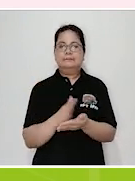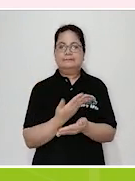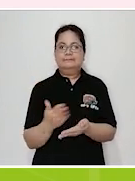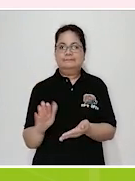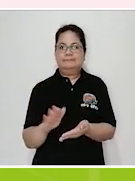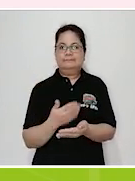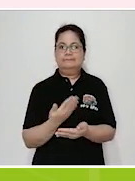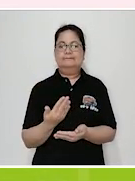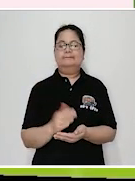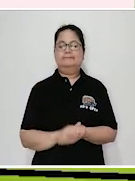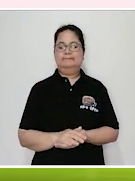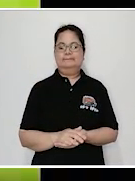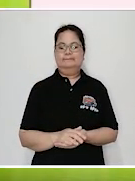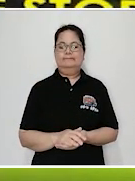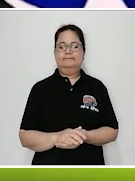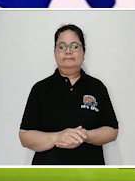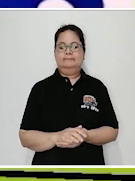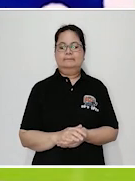to share.